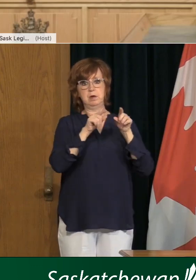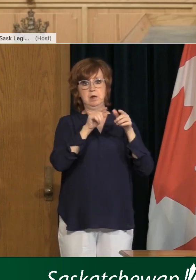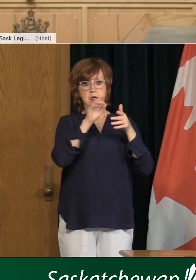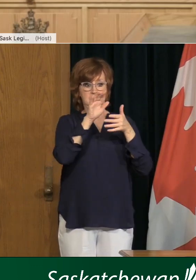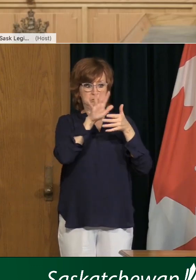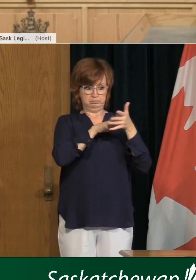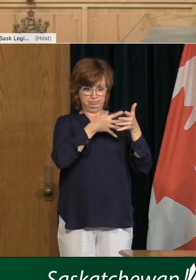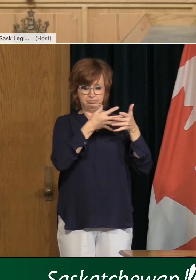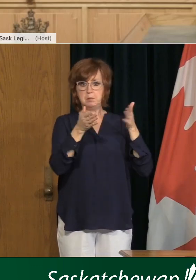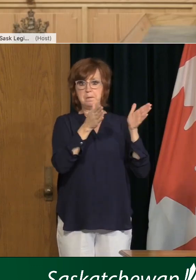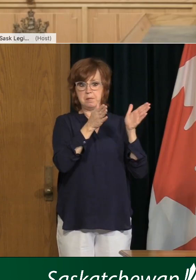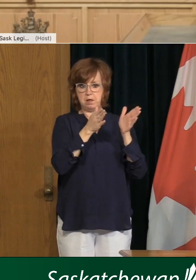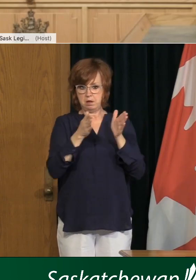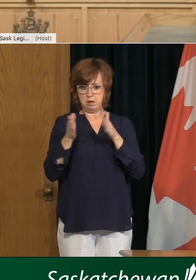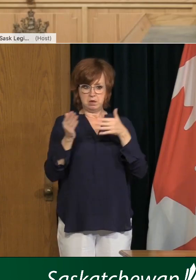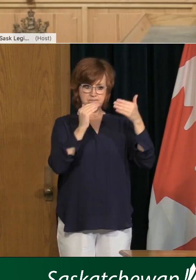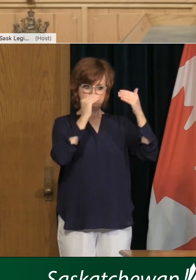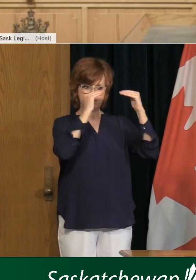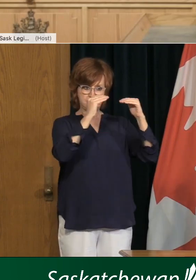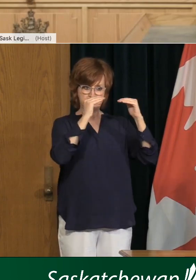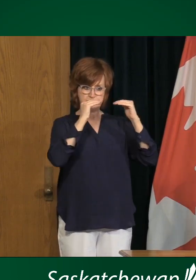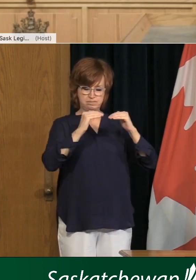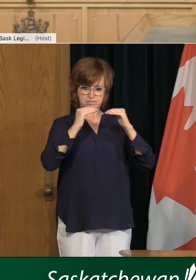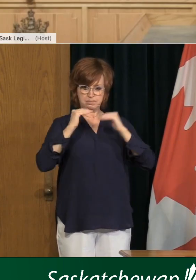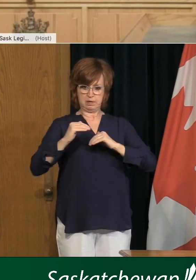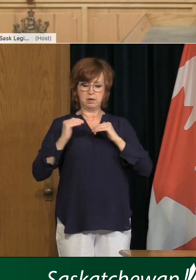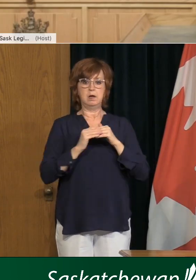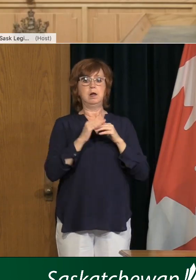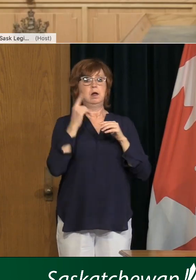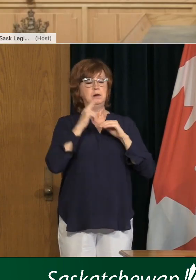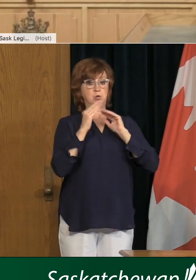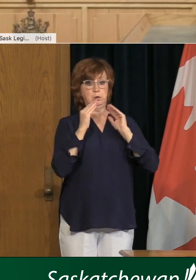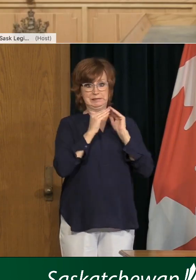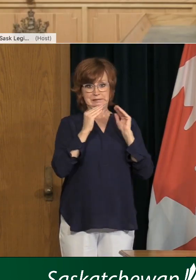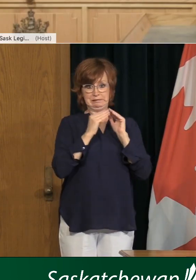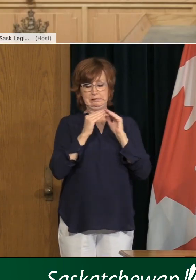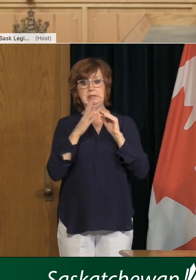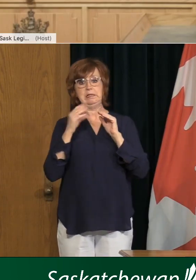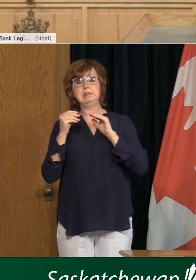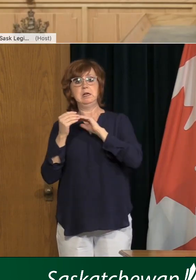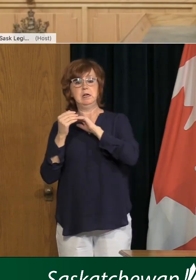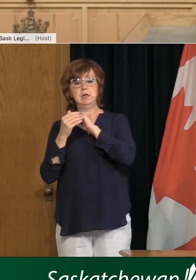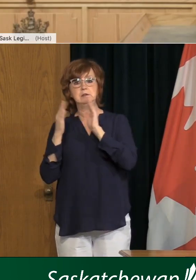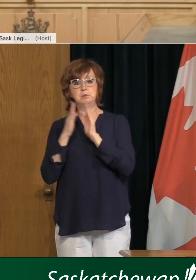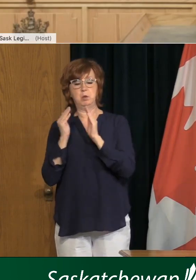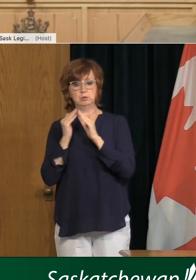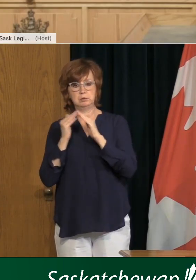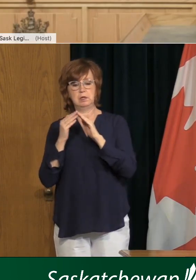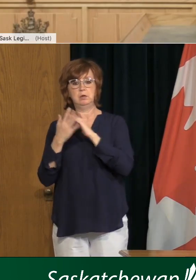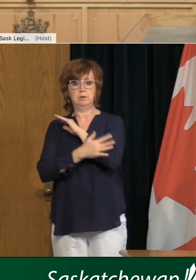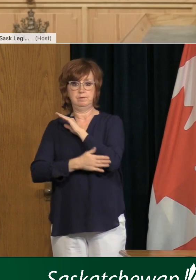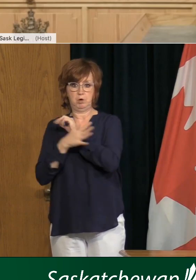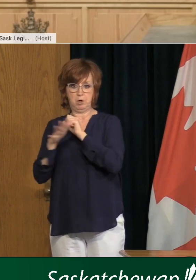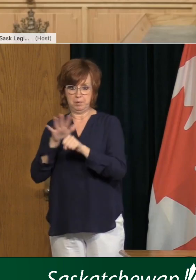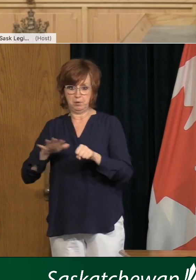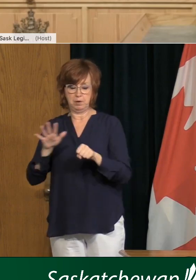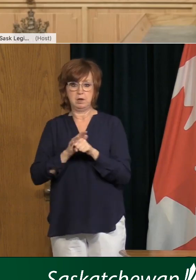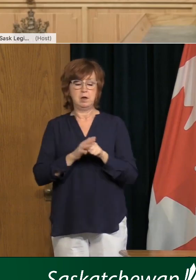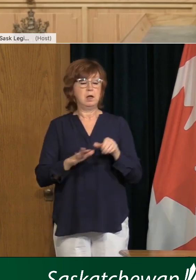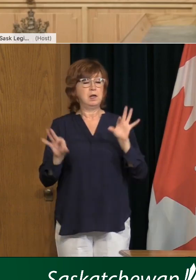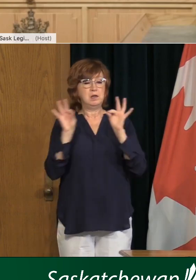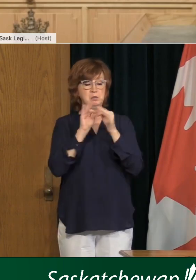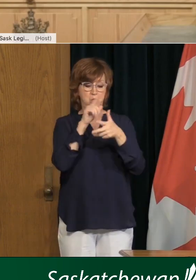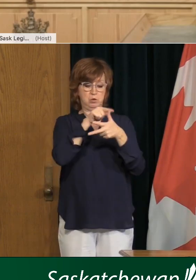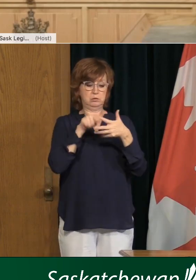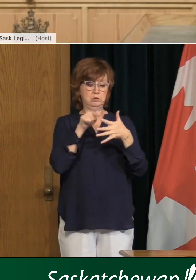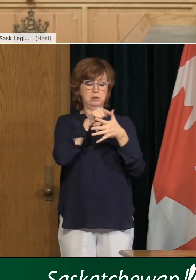rural communities across the province. The primary consideration in this process will be patient and staff safety. Before I hand it off for a